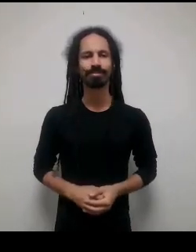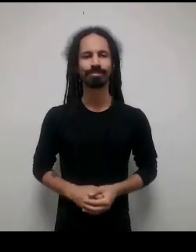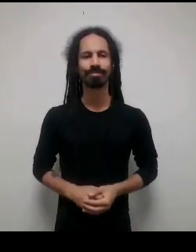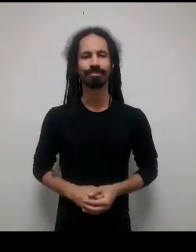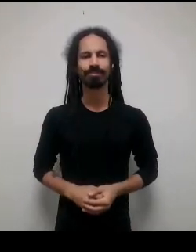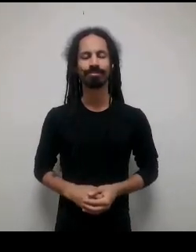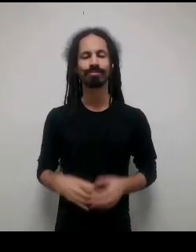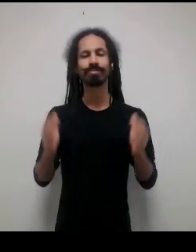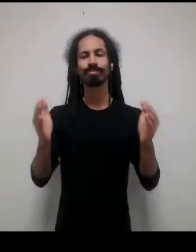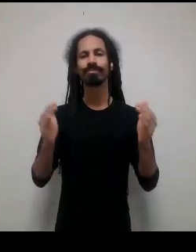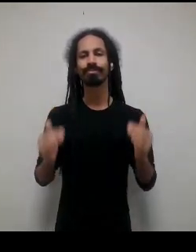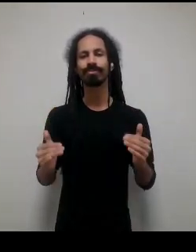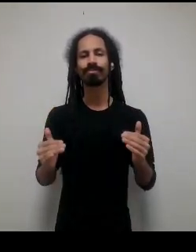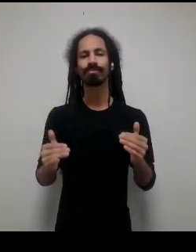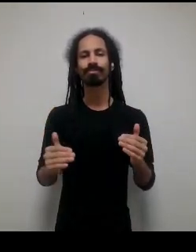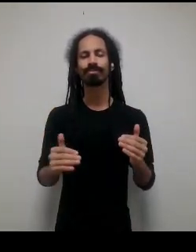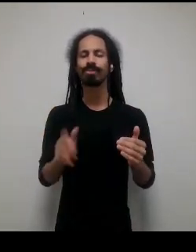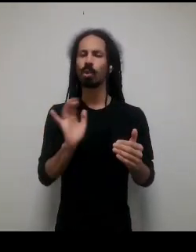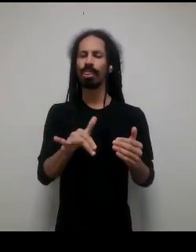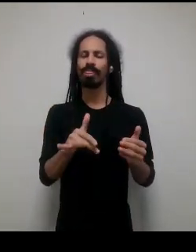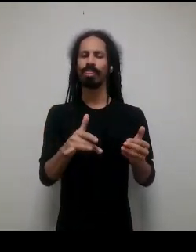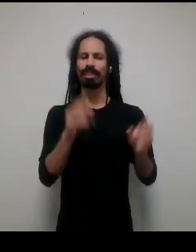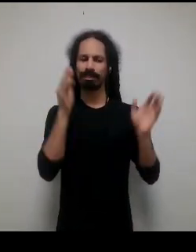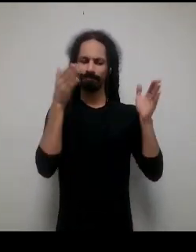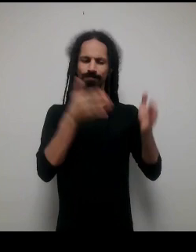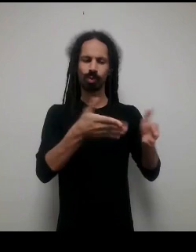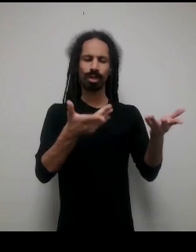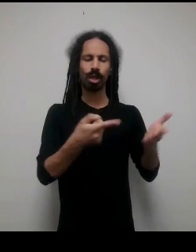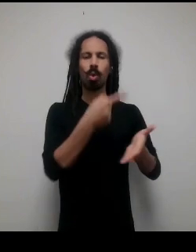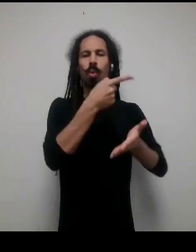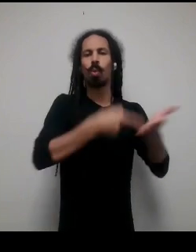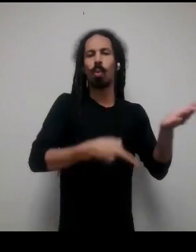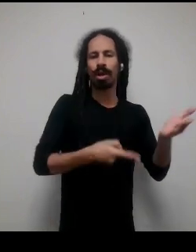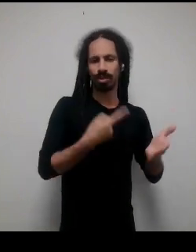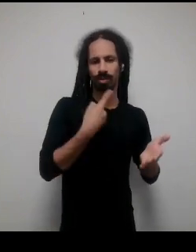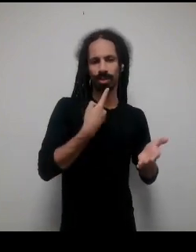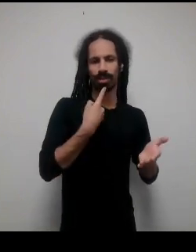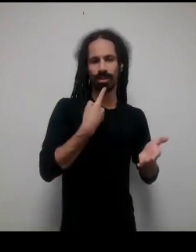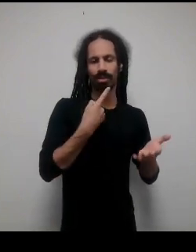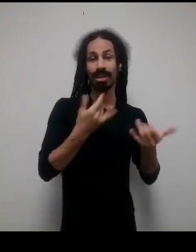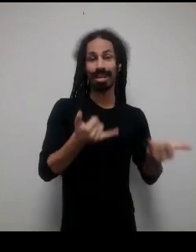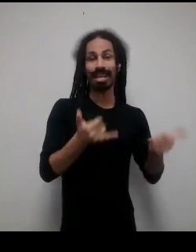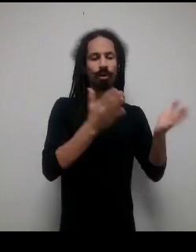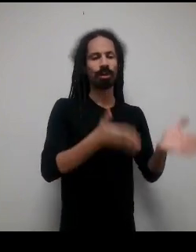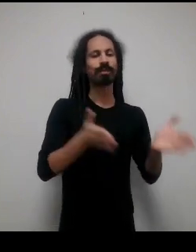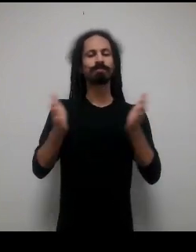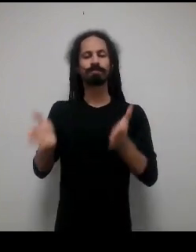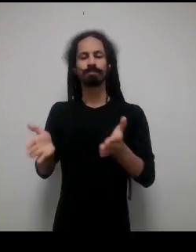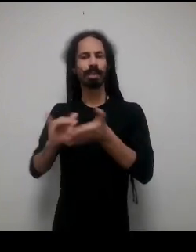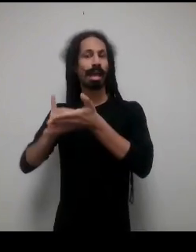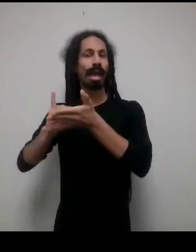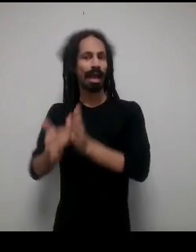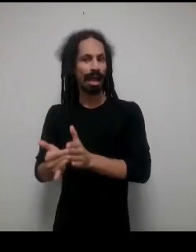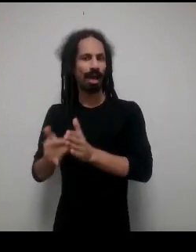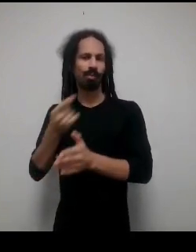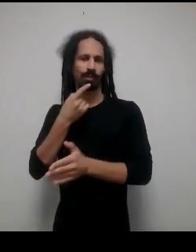that's a little bit of what will you say, the content. Now let's move on to the delivery. How